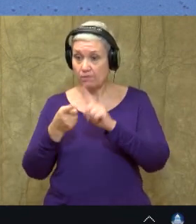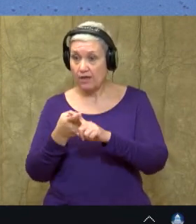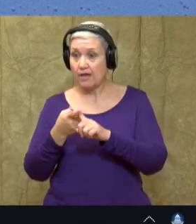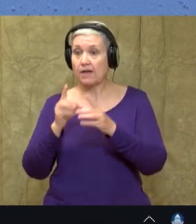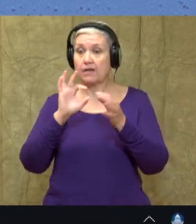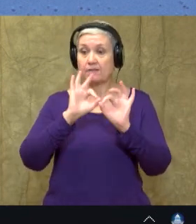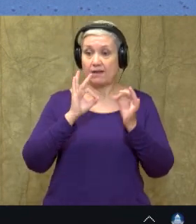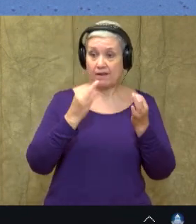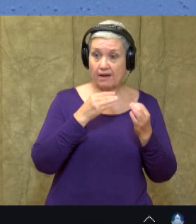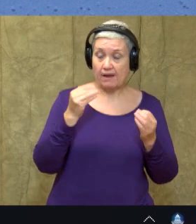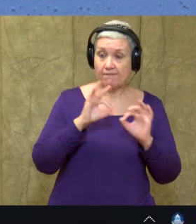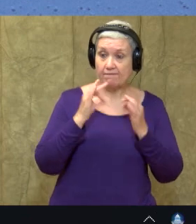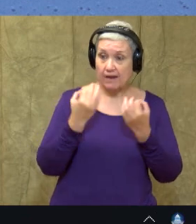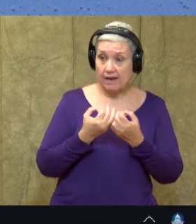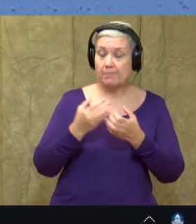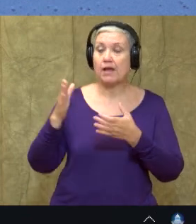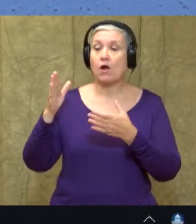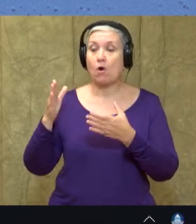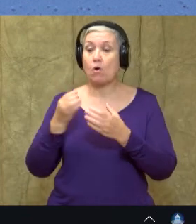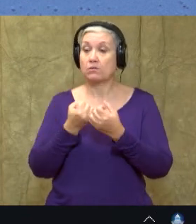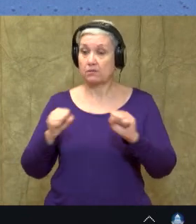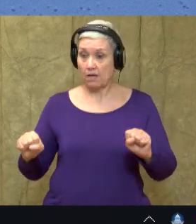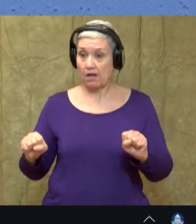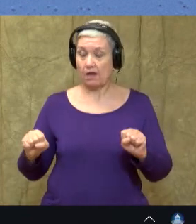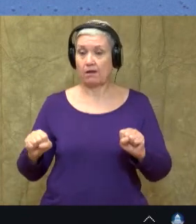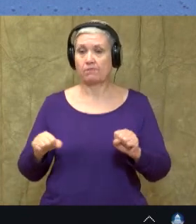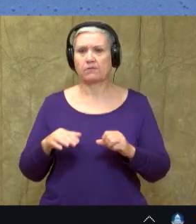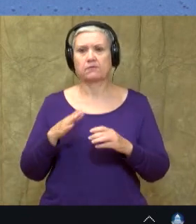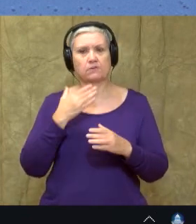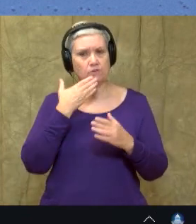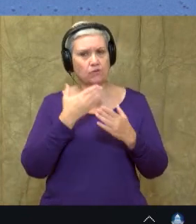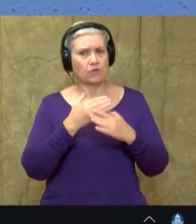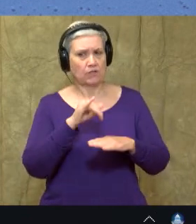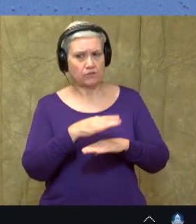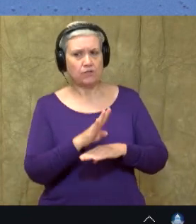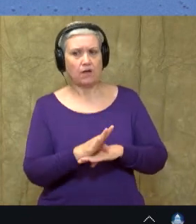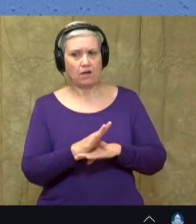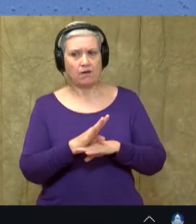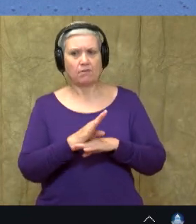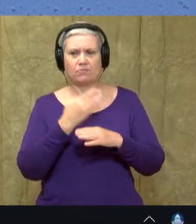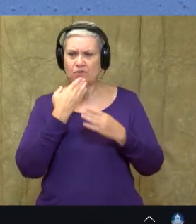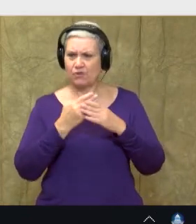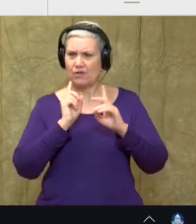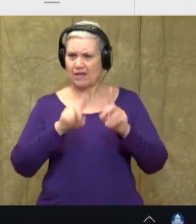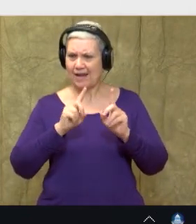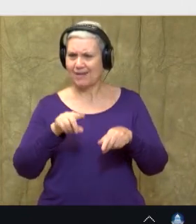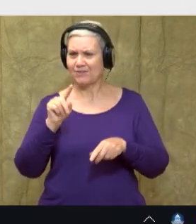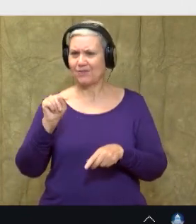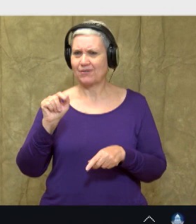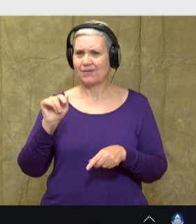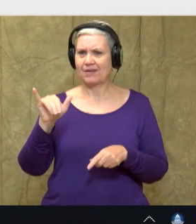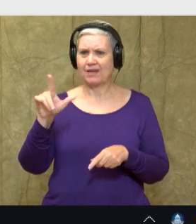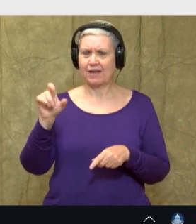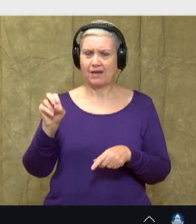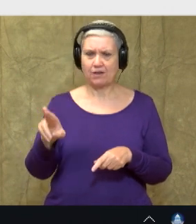safe. Great job, Taylor. That is so true. Great. Yes, very good answer, Taylor. All right.